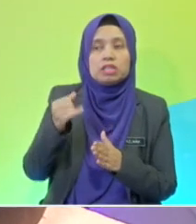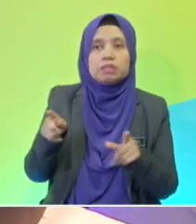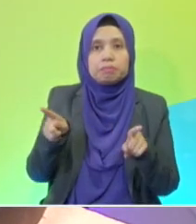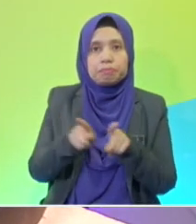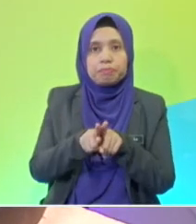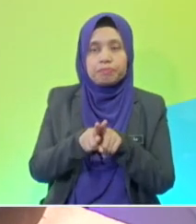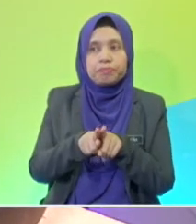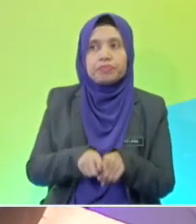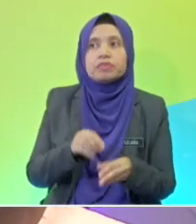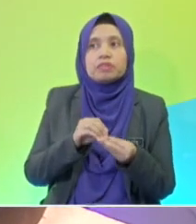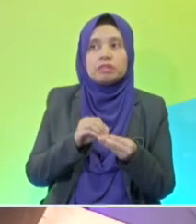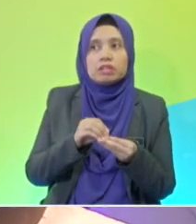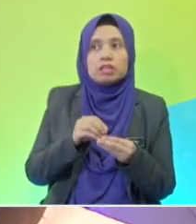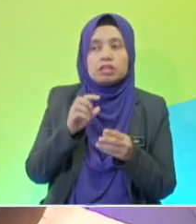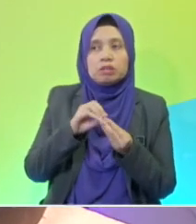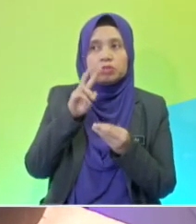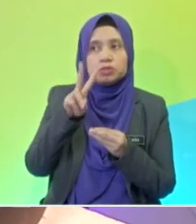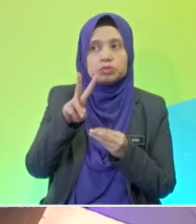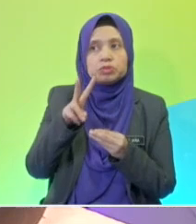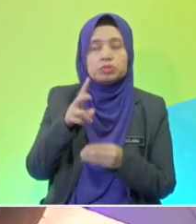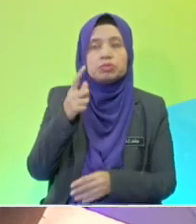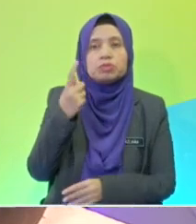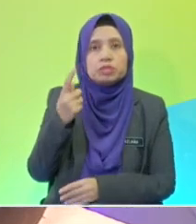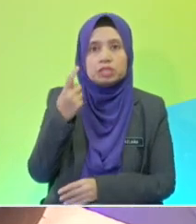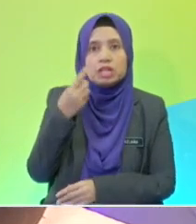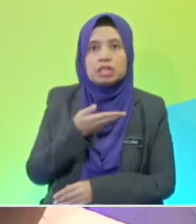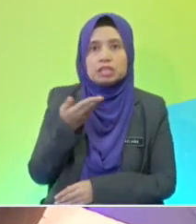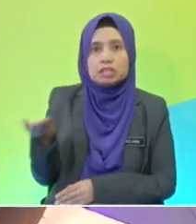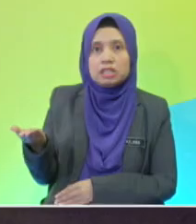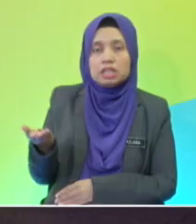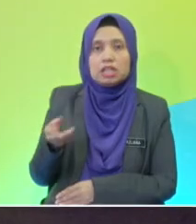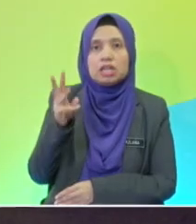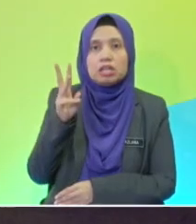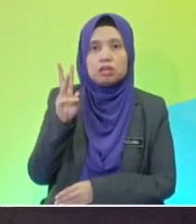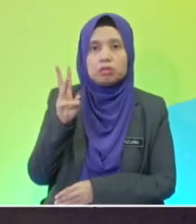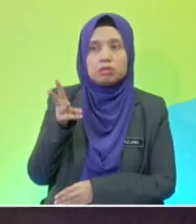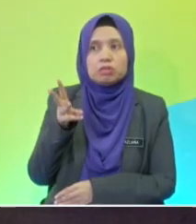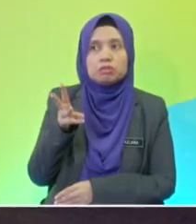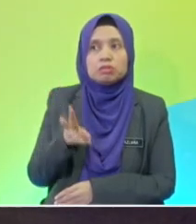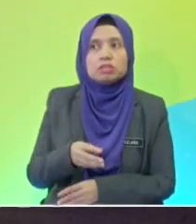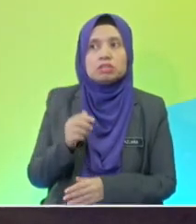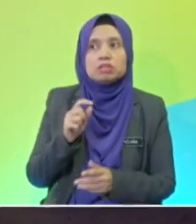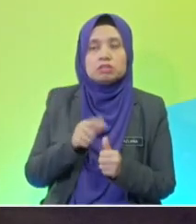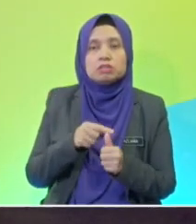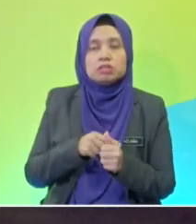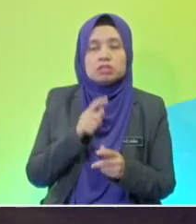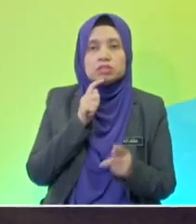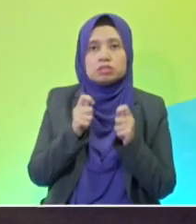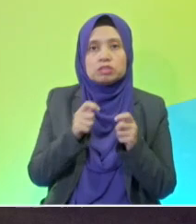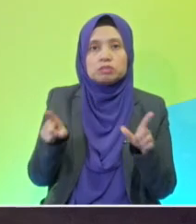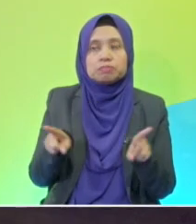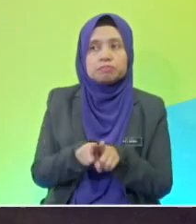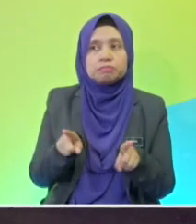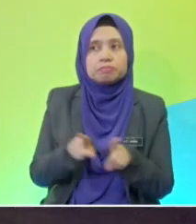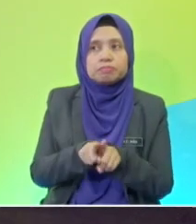one, okay, Tivia, can you please help me to read the question? They will talk together and write two things.